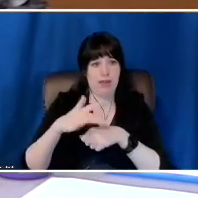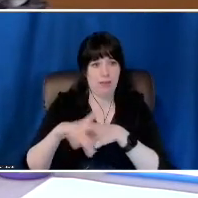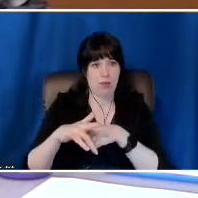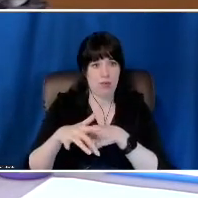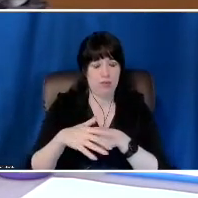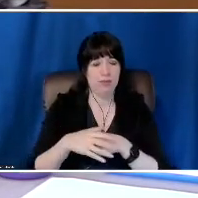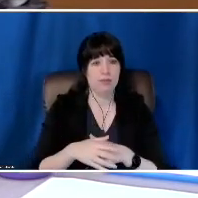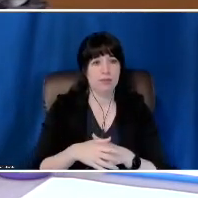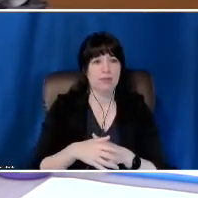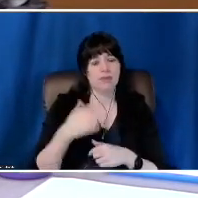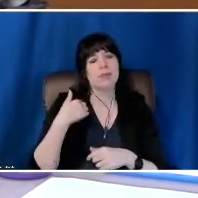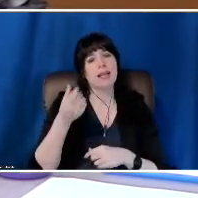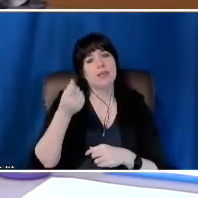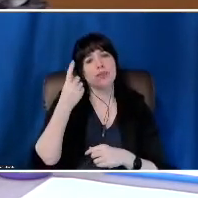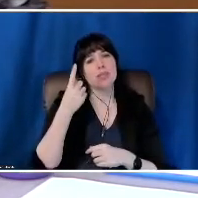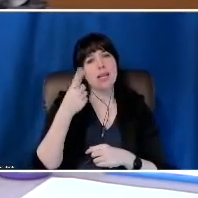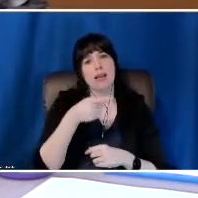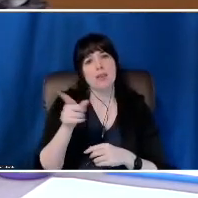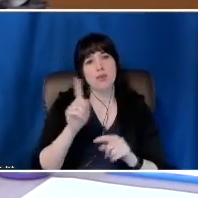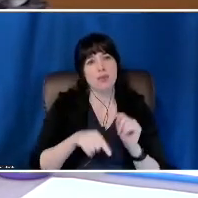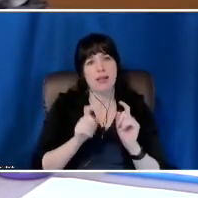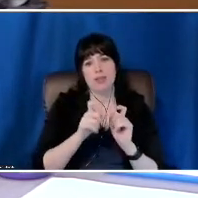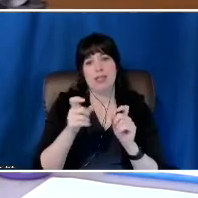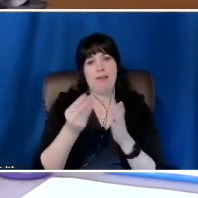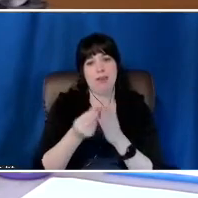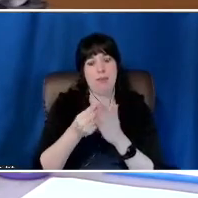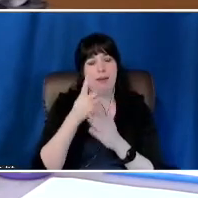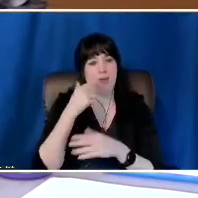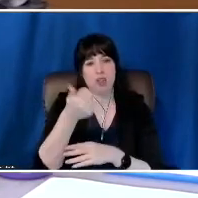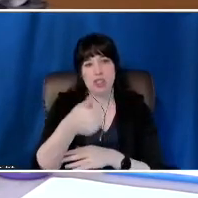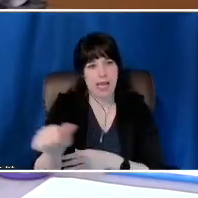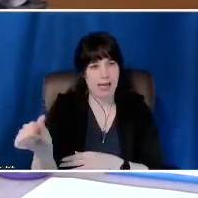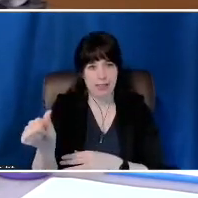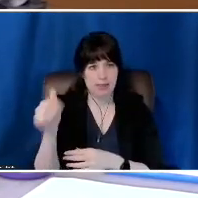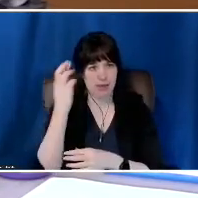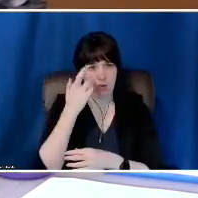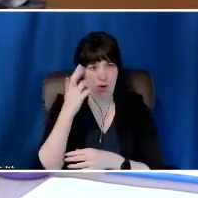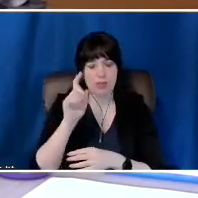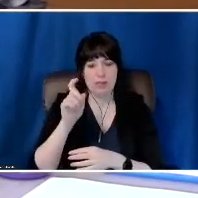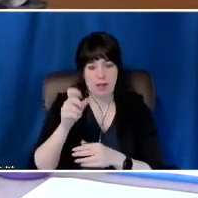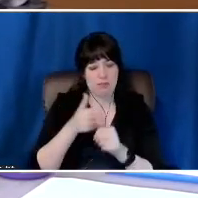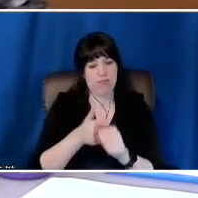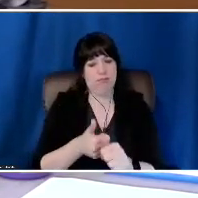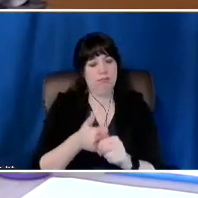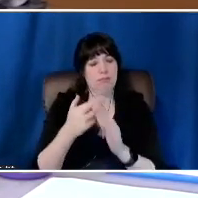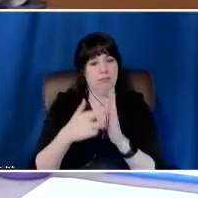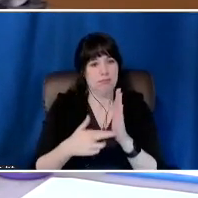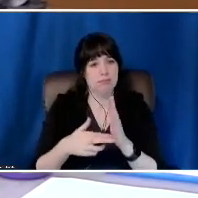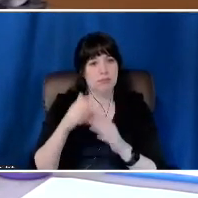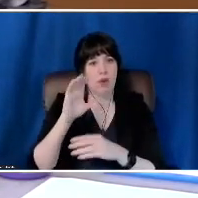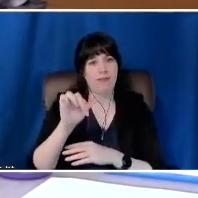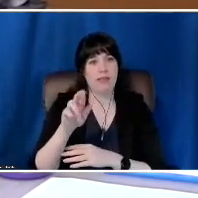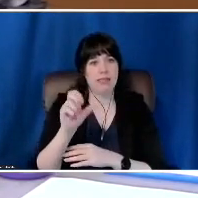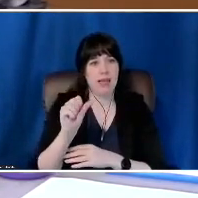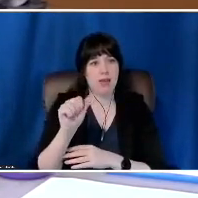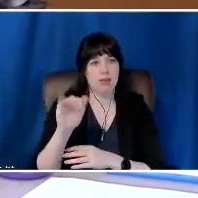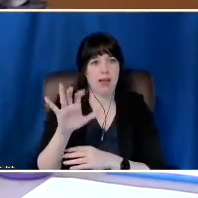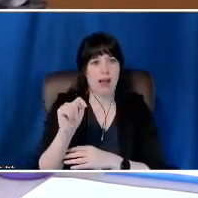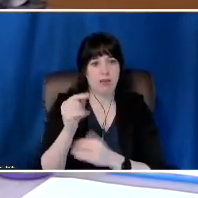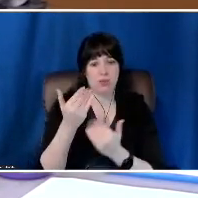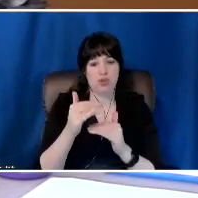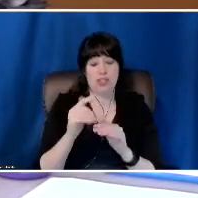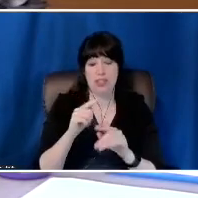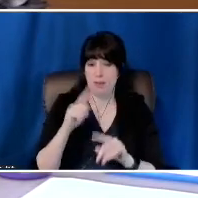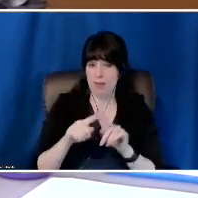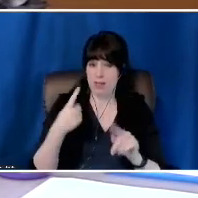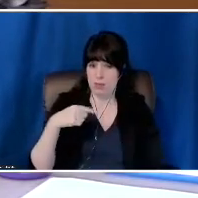confines? I understand you can't give the money out for just any cause. It has to be within the CARES Act restrictions. I'm just wondering, did we give